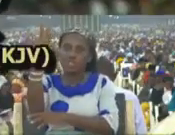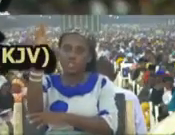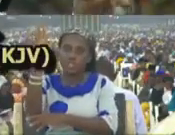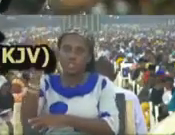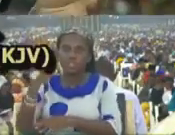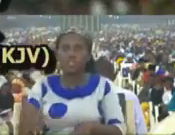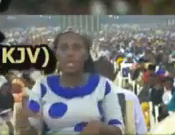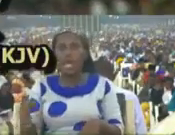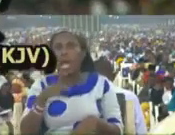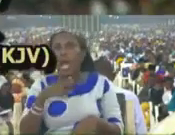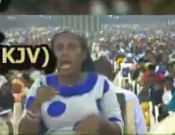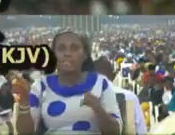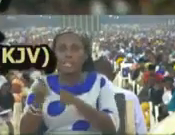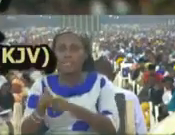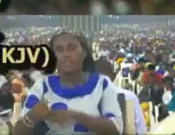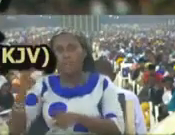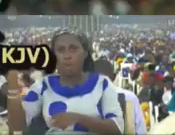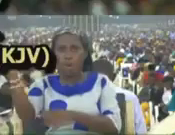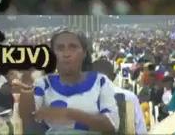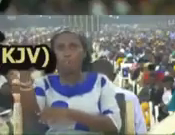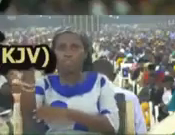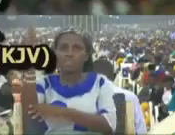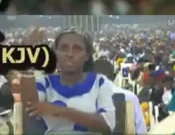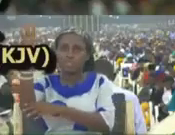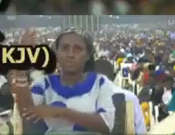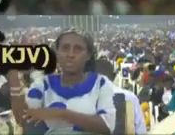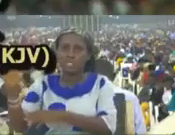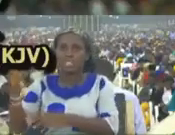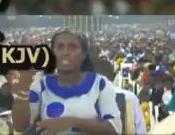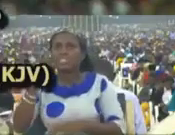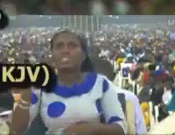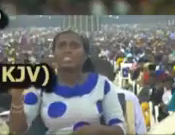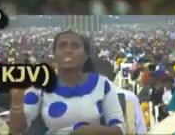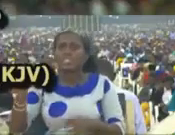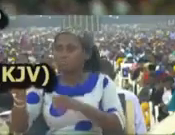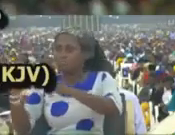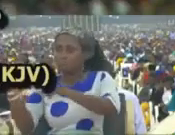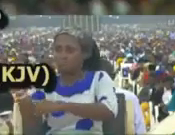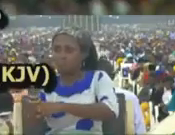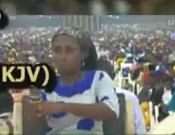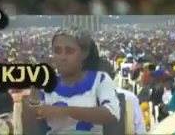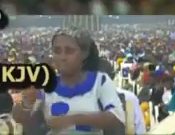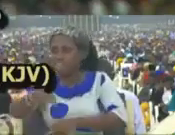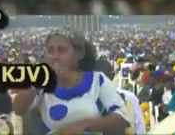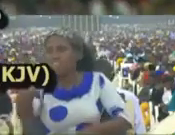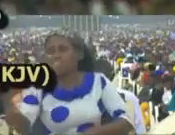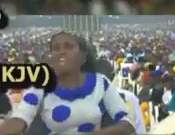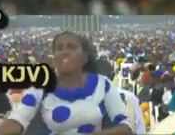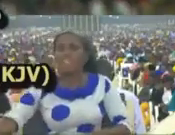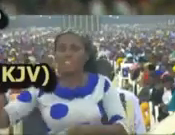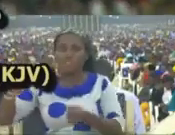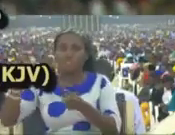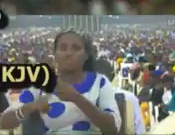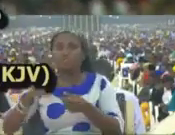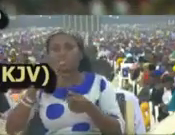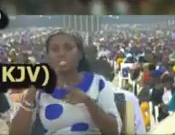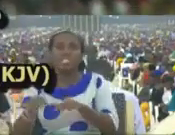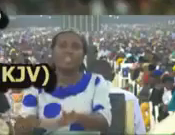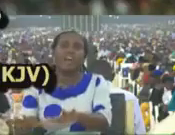And as they were cutting down the trees, the axe head fell into the river.